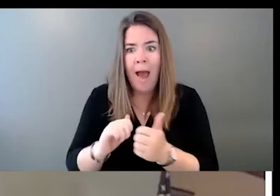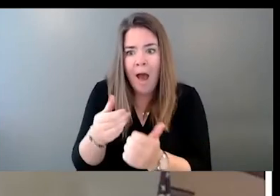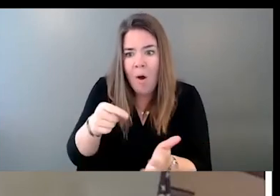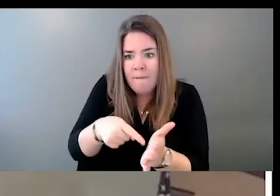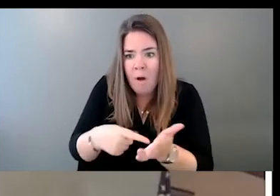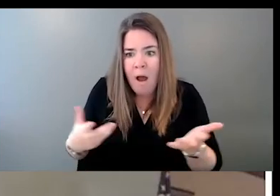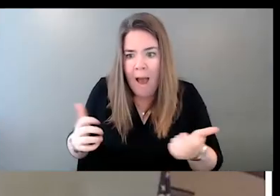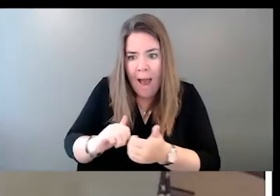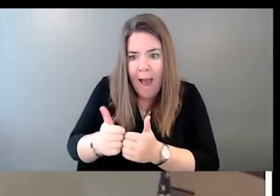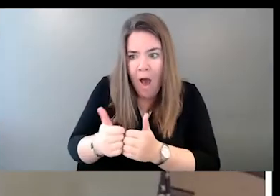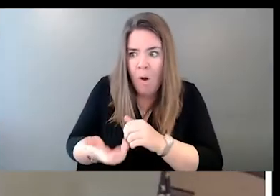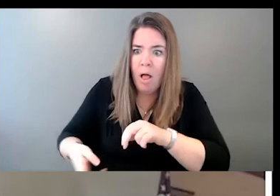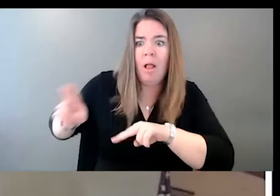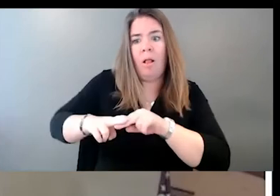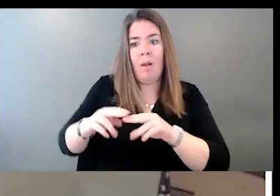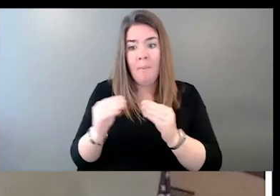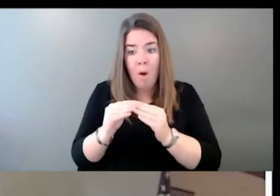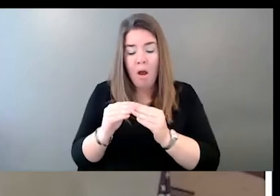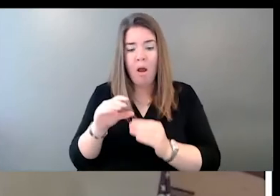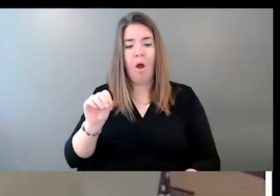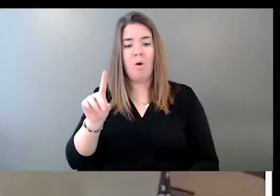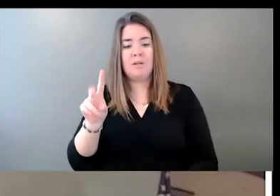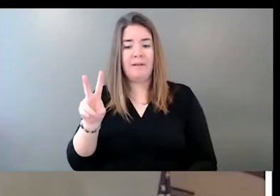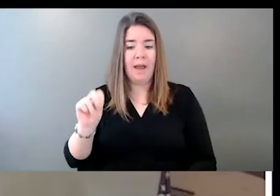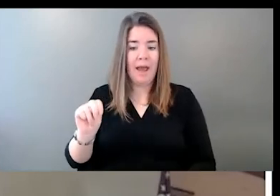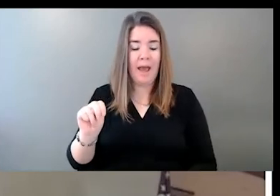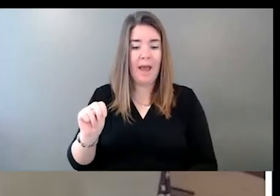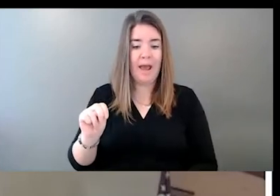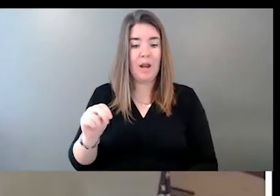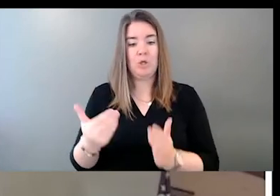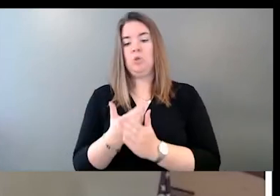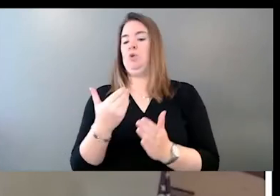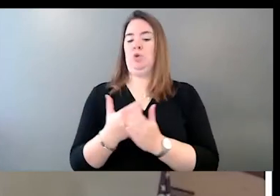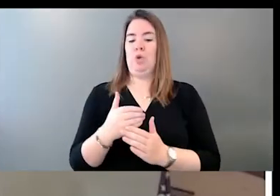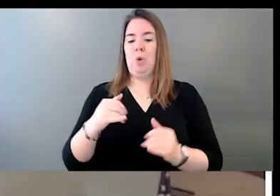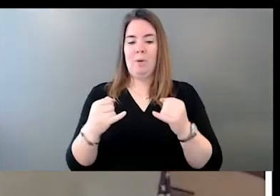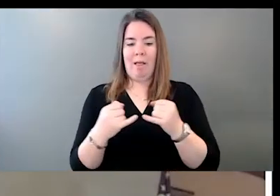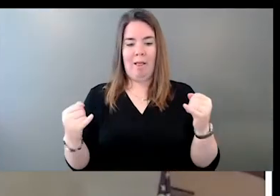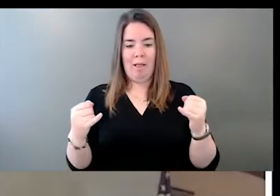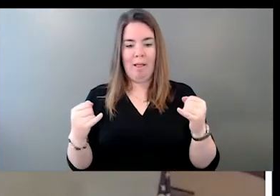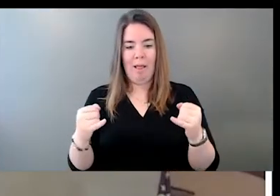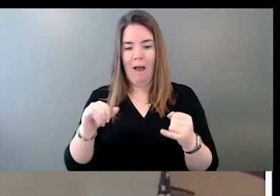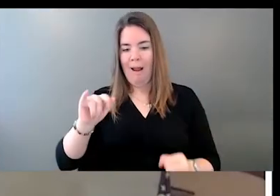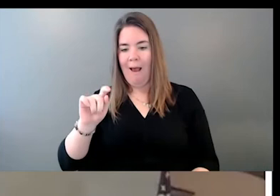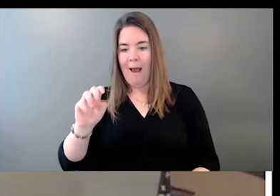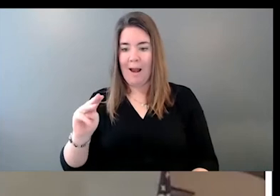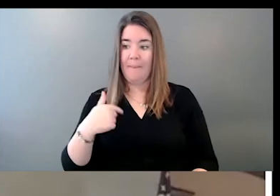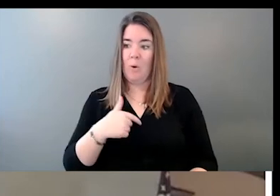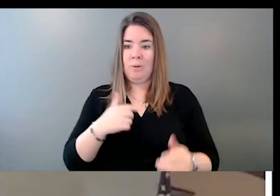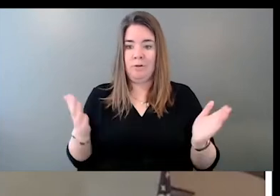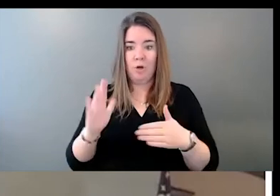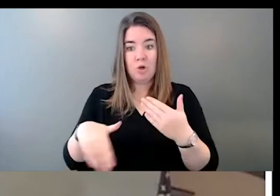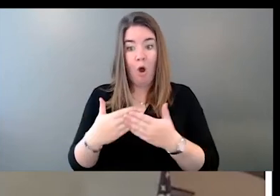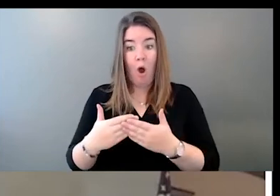do something new. ODVN used its new DB line item funding, and we are encouraging all of our member programs to do